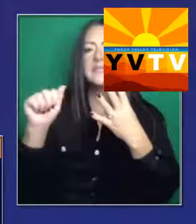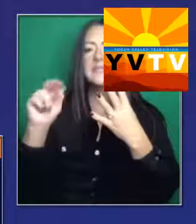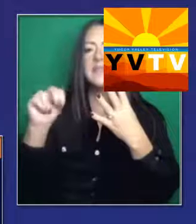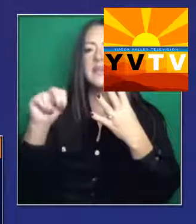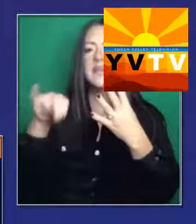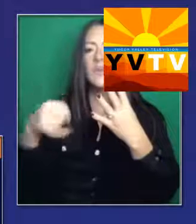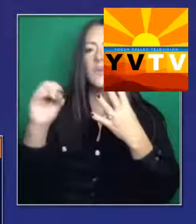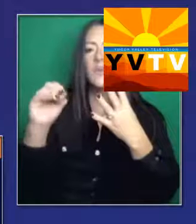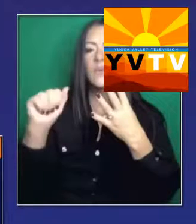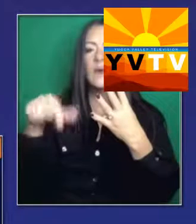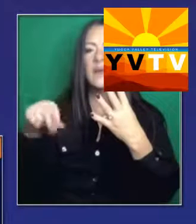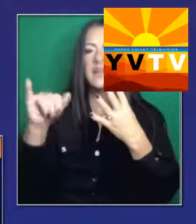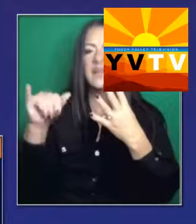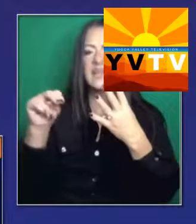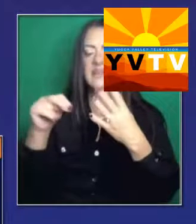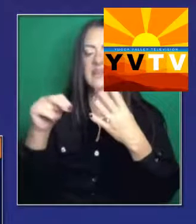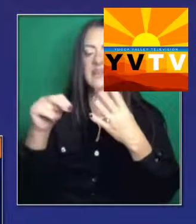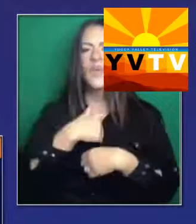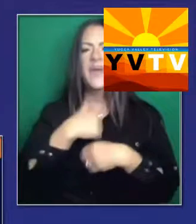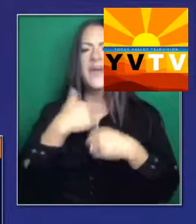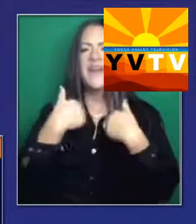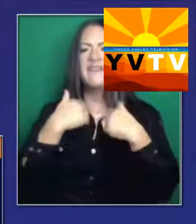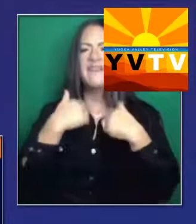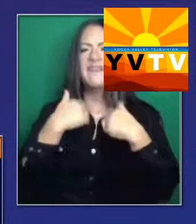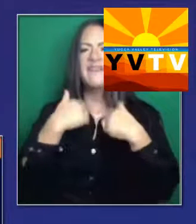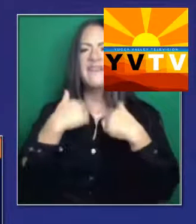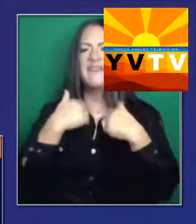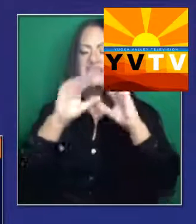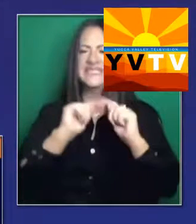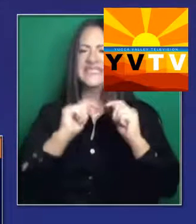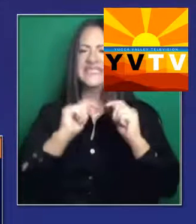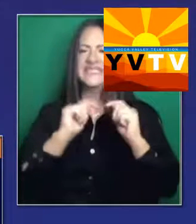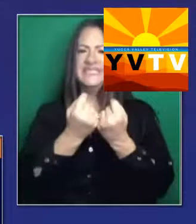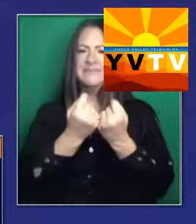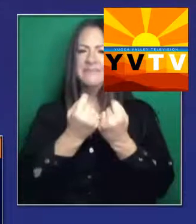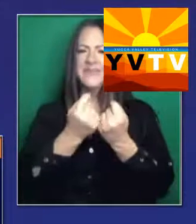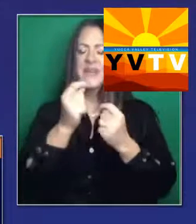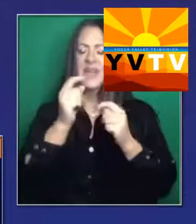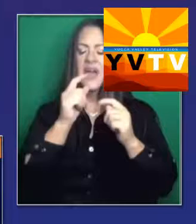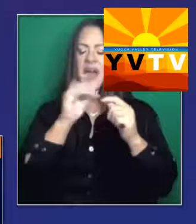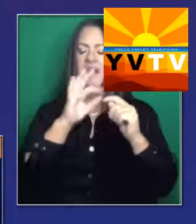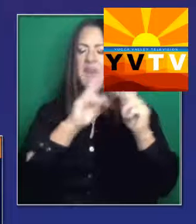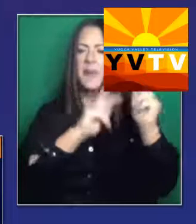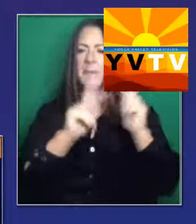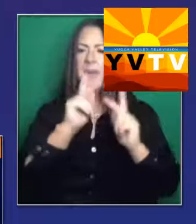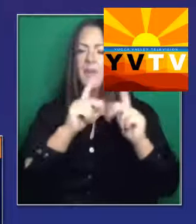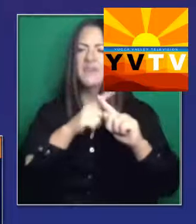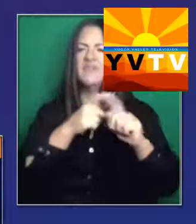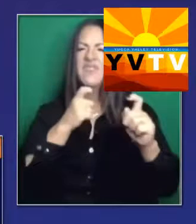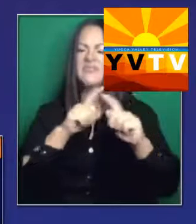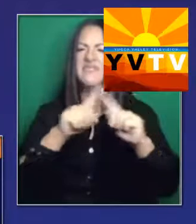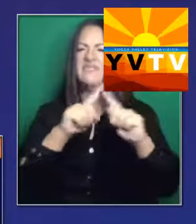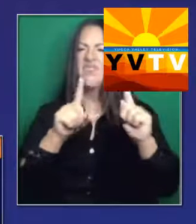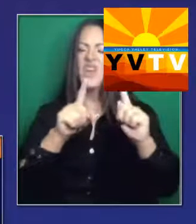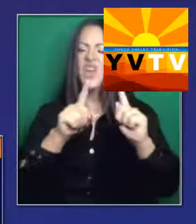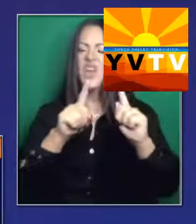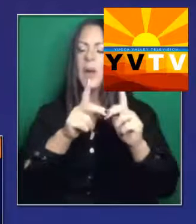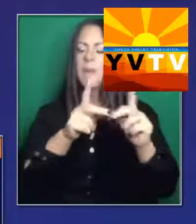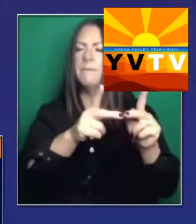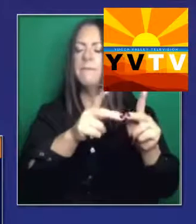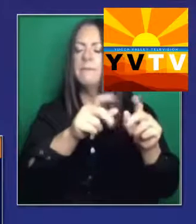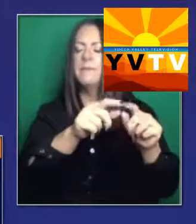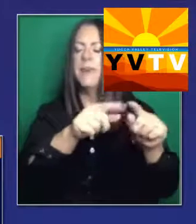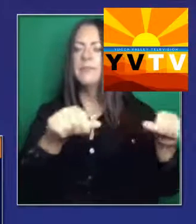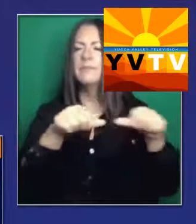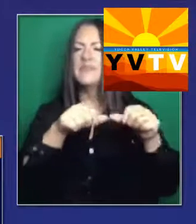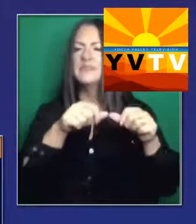that's Office of Emergency Service, where I'm here today, and of course CDPH, California Department of Public Health. So these are